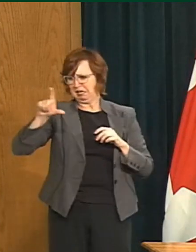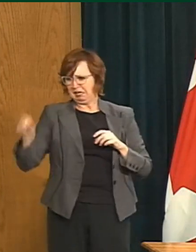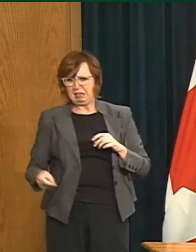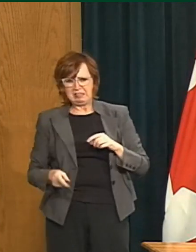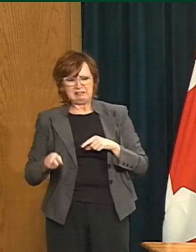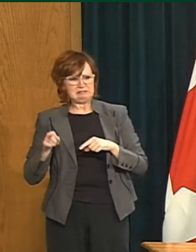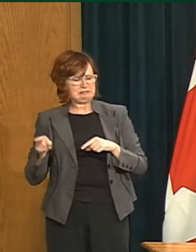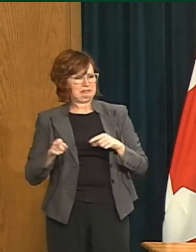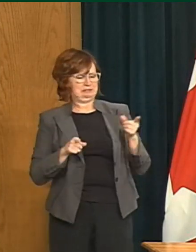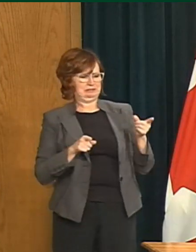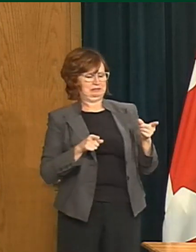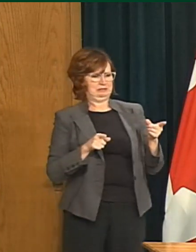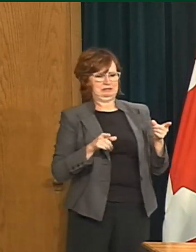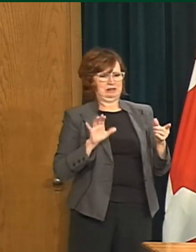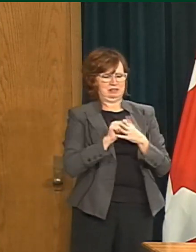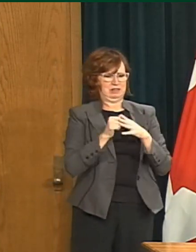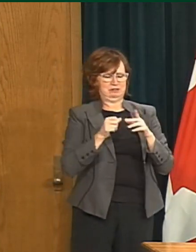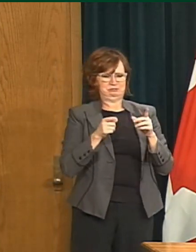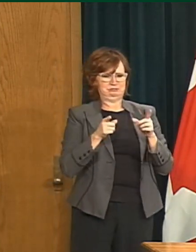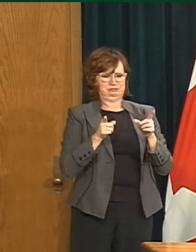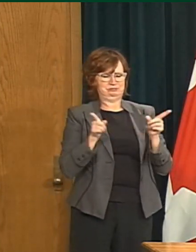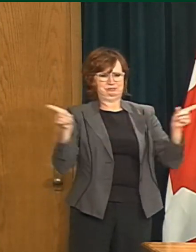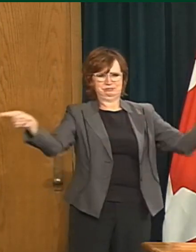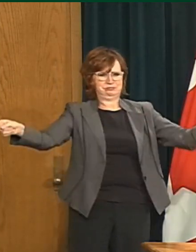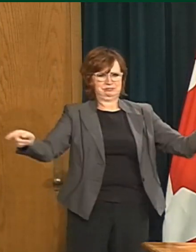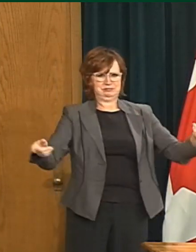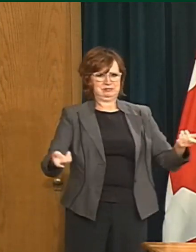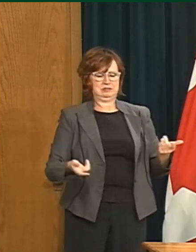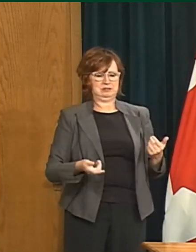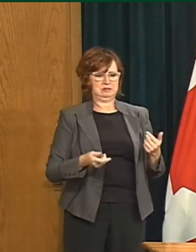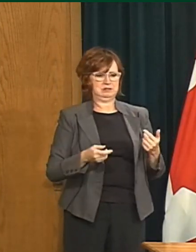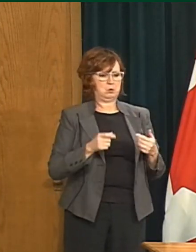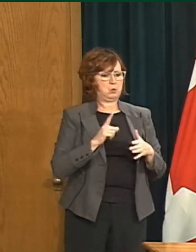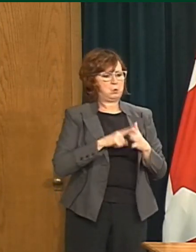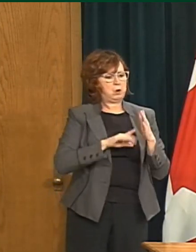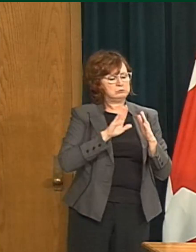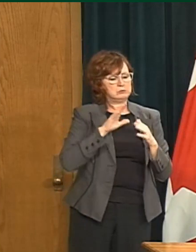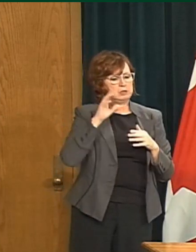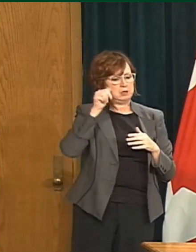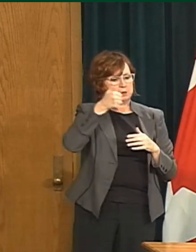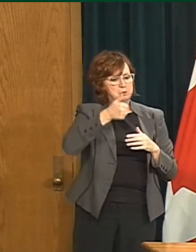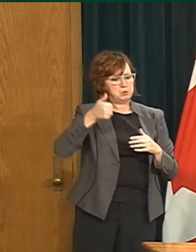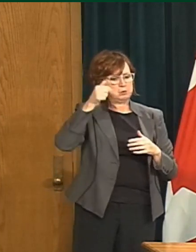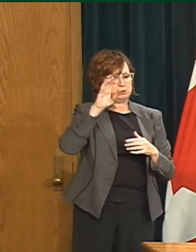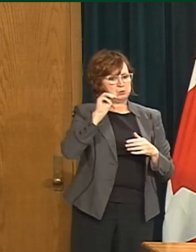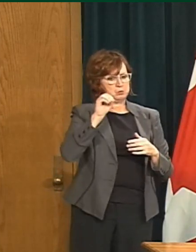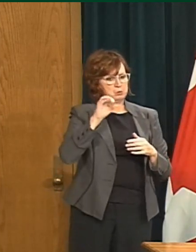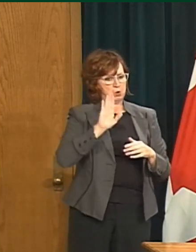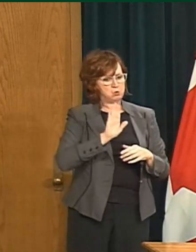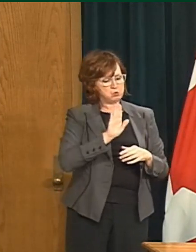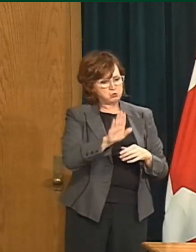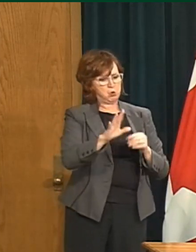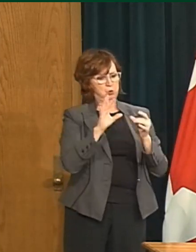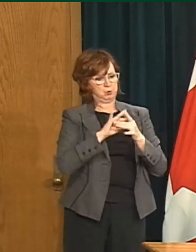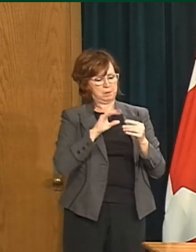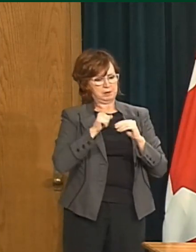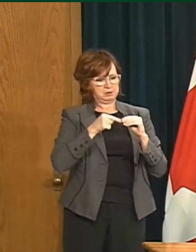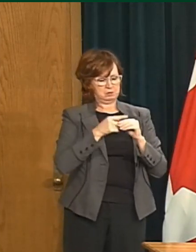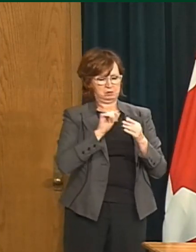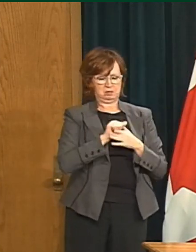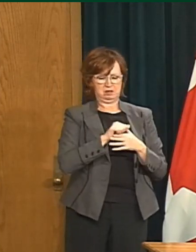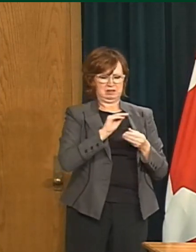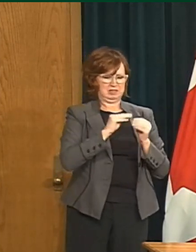the economy restart and are skeptical of the numbers in a way in which maybe it